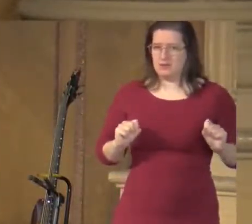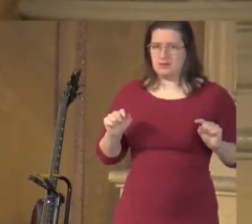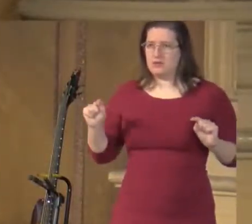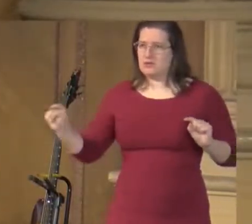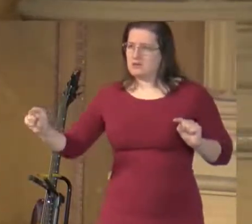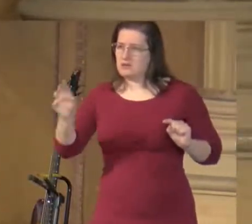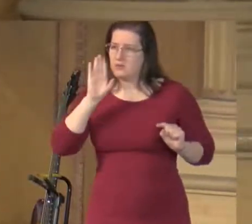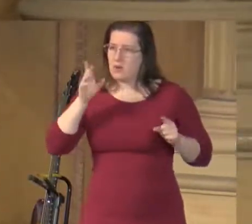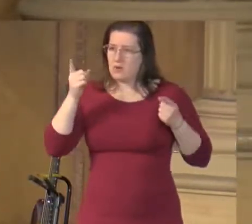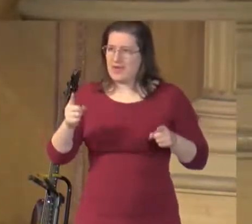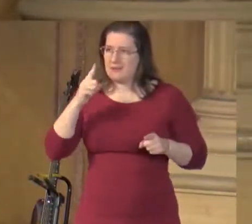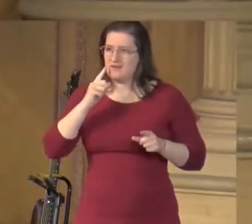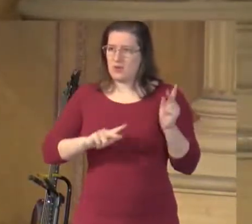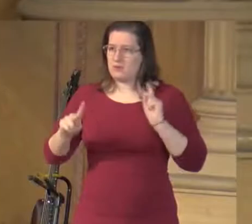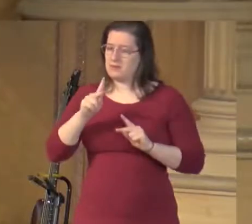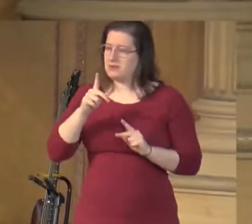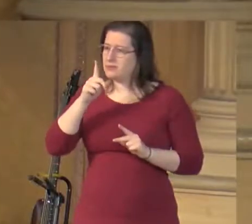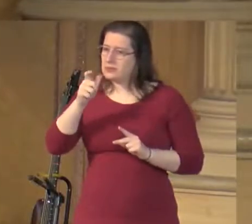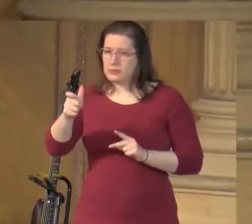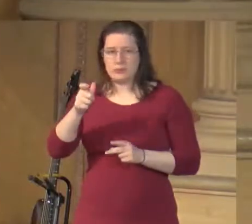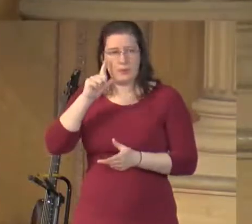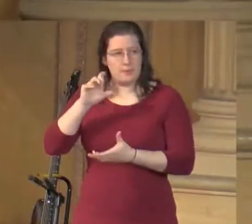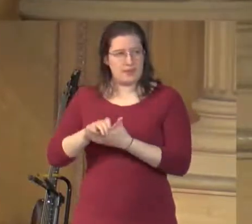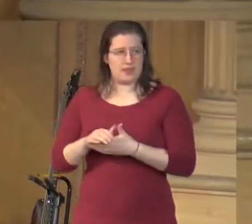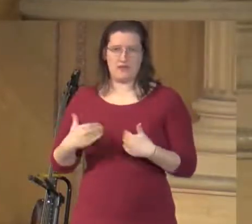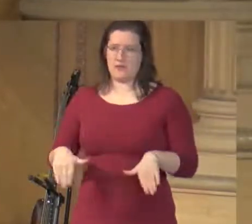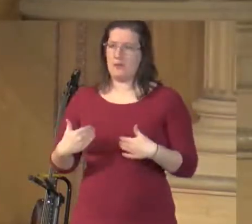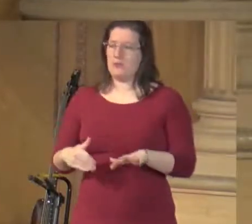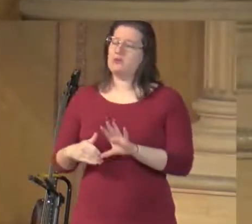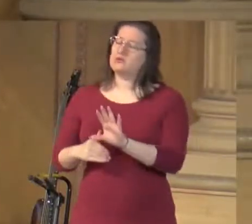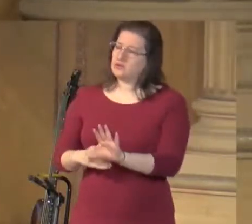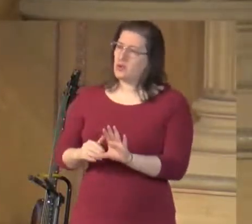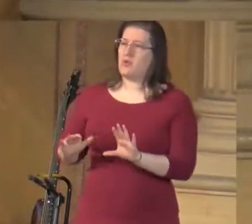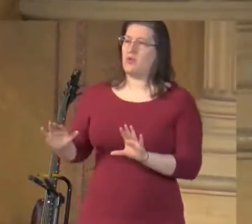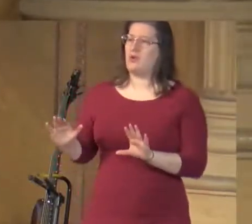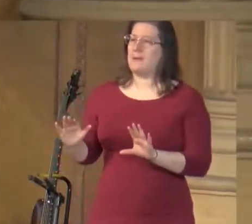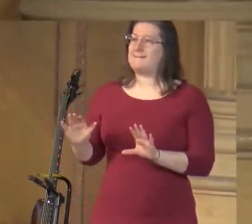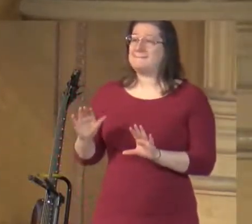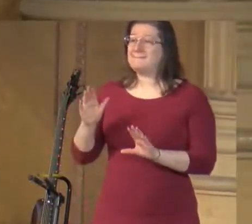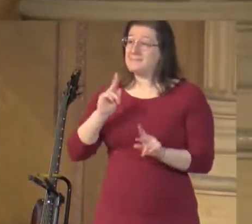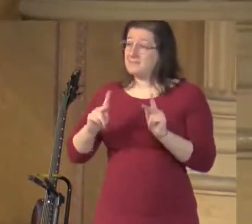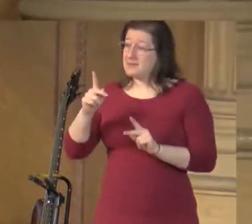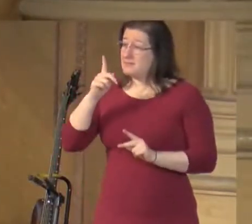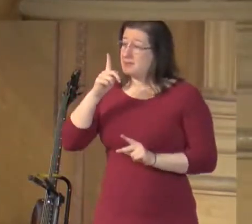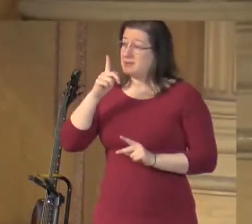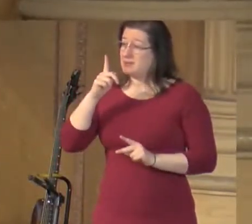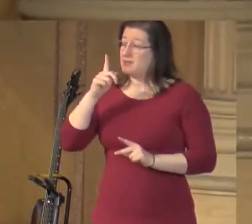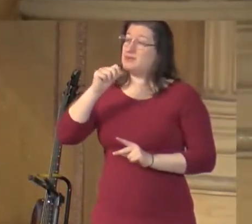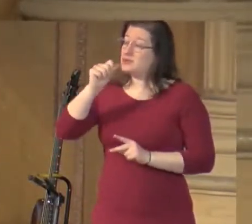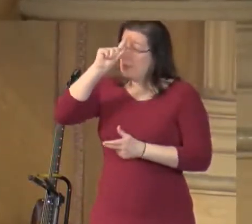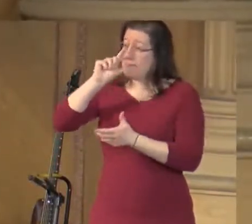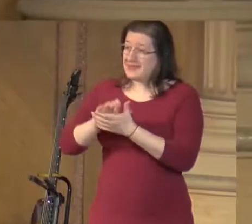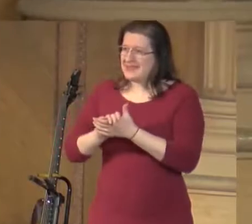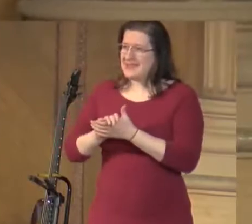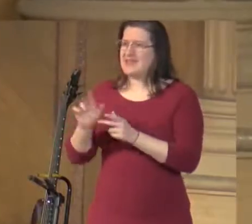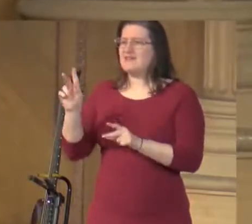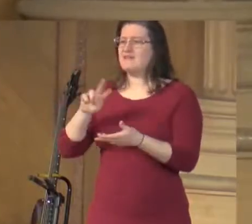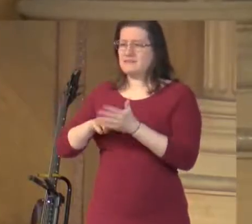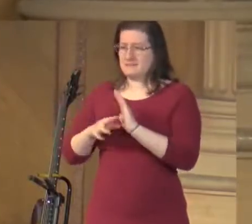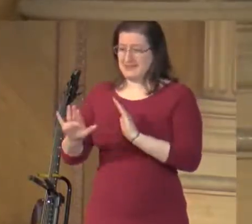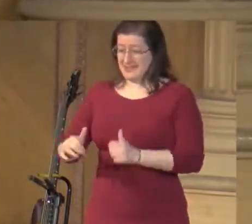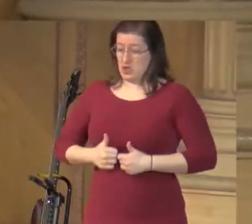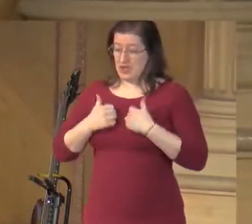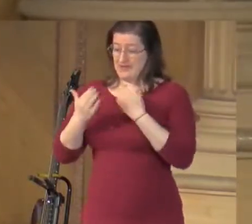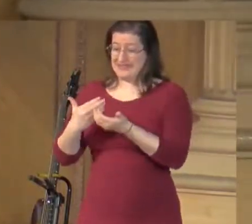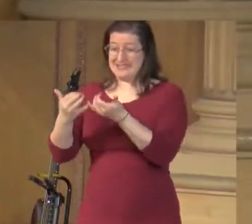view of your suffering that non-Christians have it better because there's less suffering but Peter's saying don't forget the plan don't forget